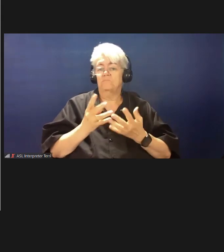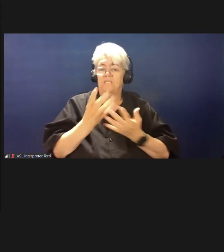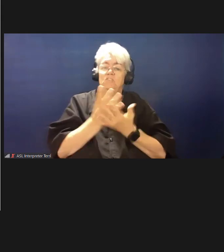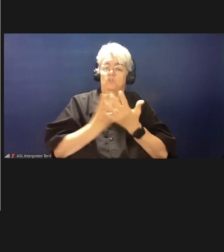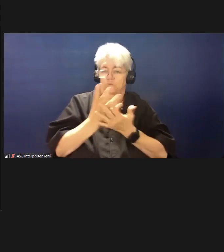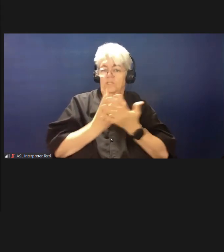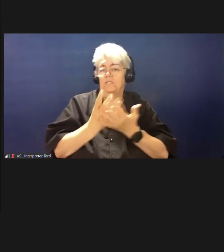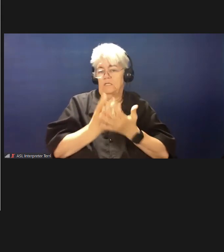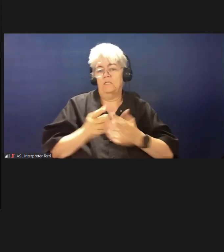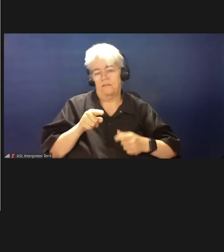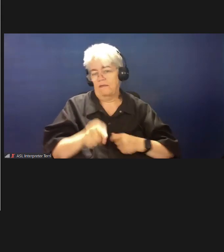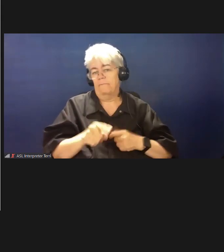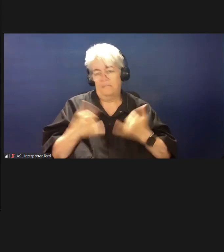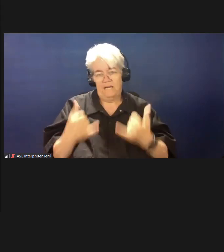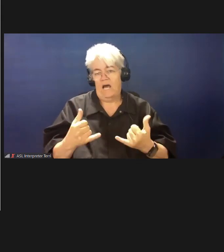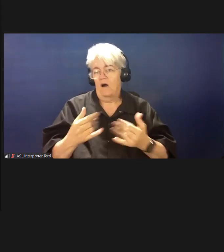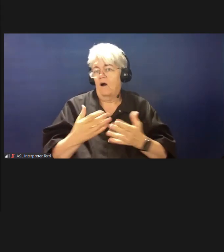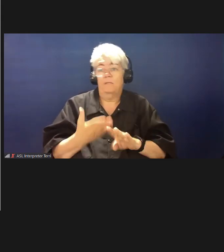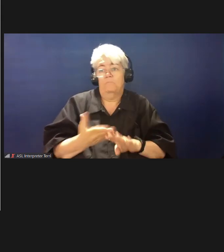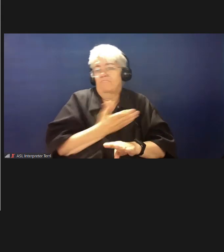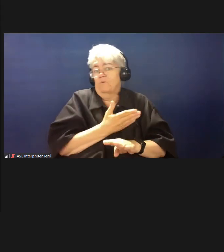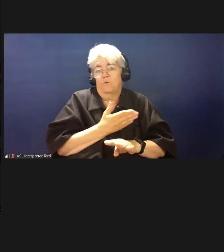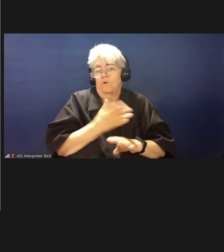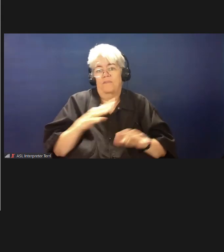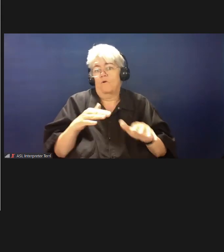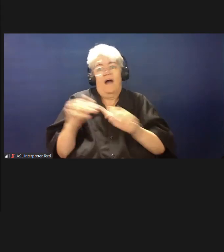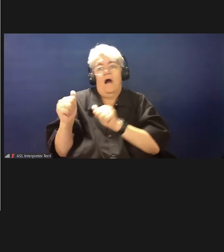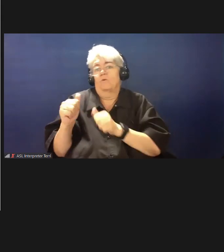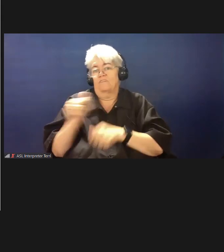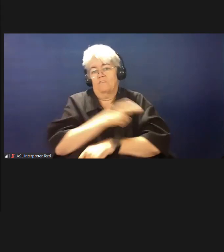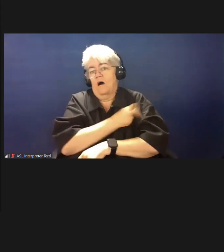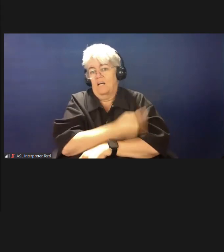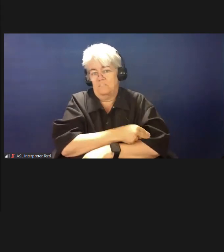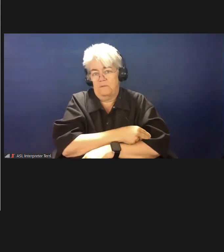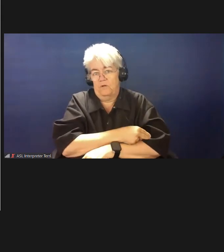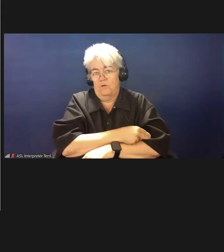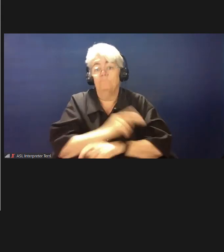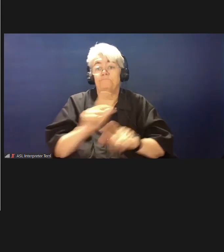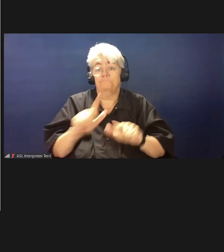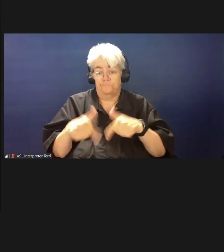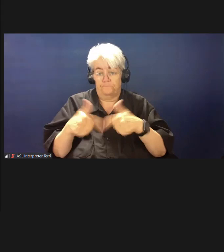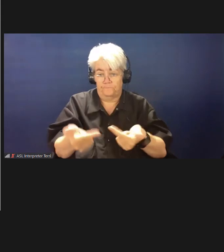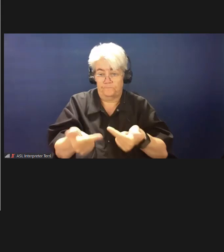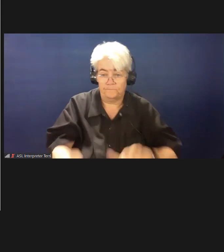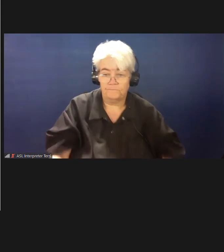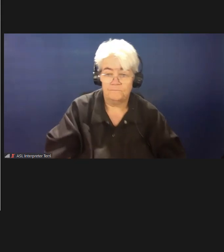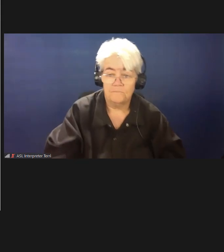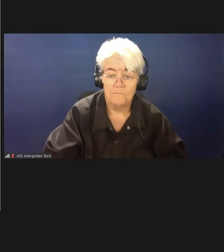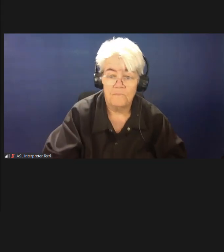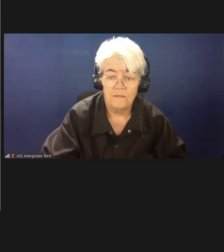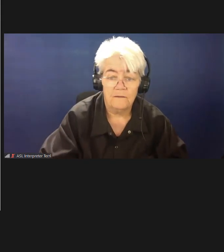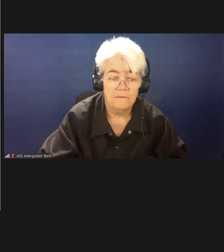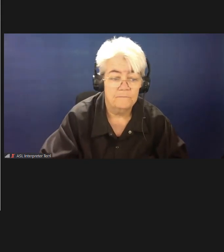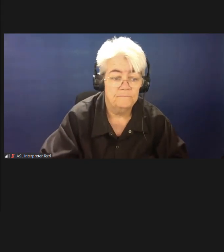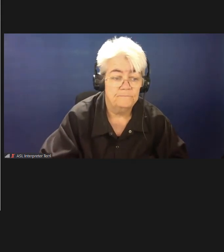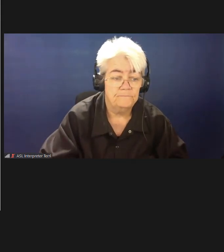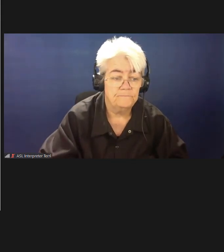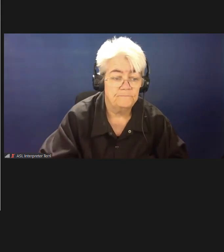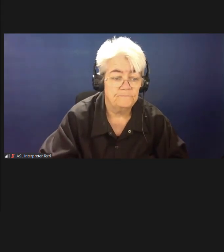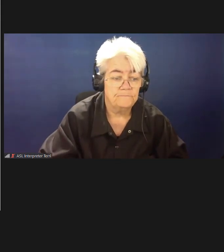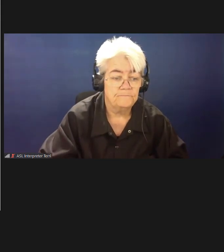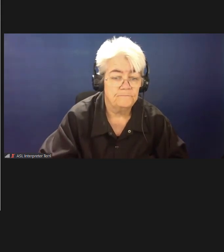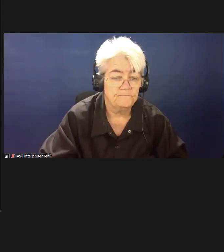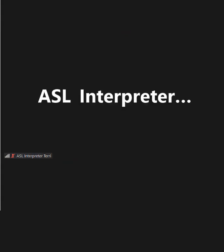methods, most of them before even leaving the hospital. But screening at the newborn period isn't enough,